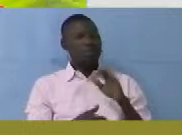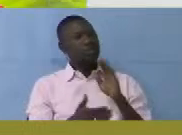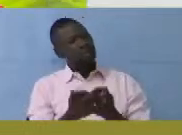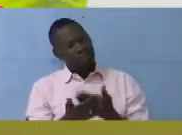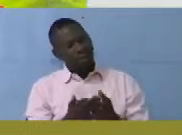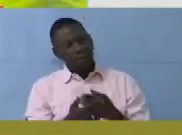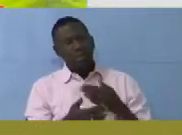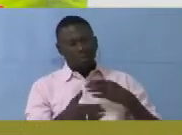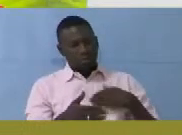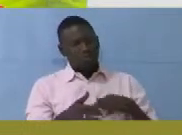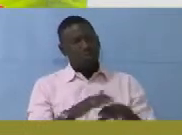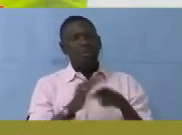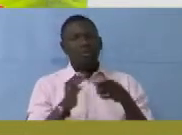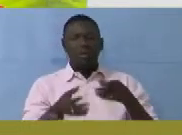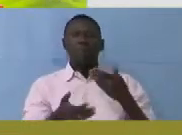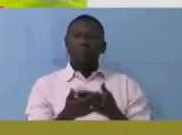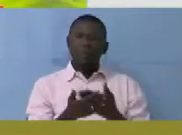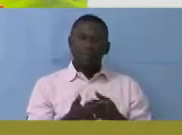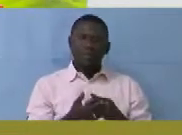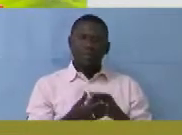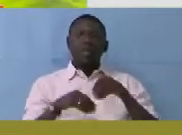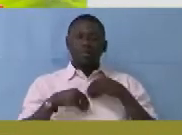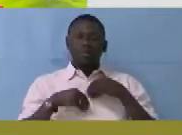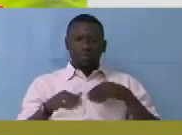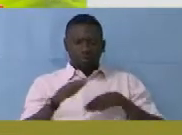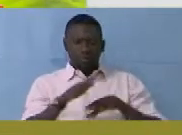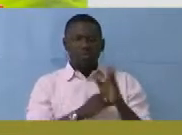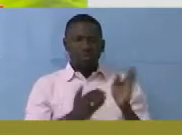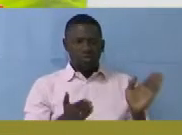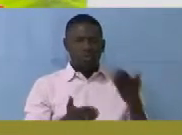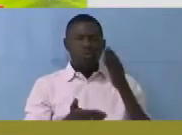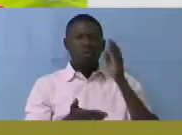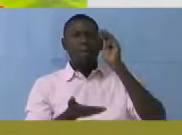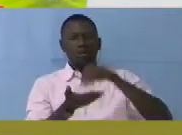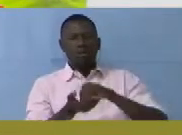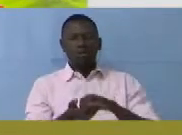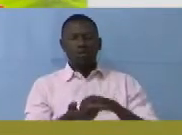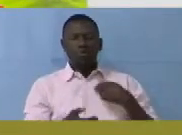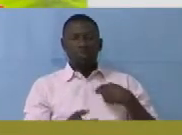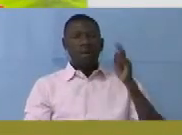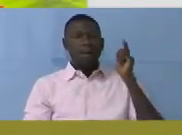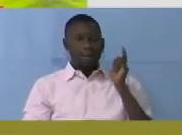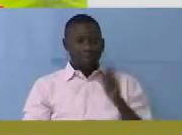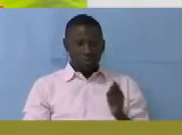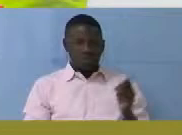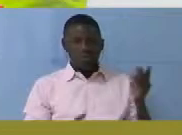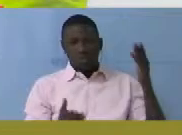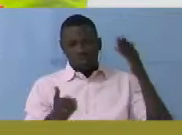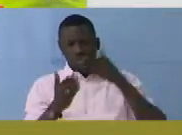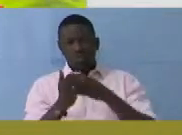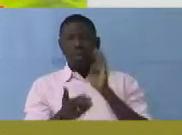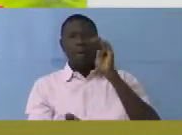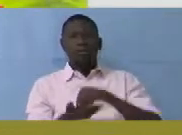I said, take me to Banjul. I must go to Banjul. He said, no,